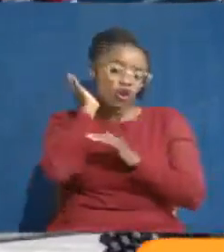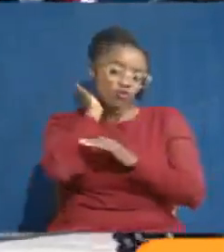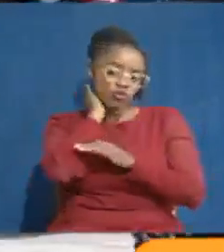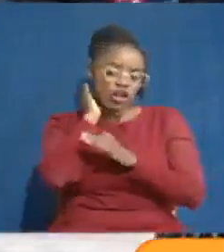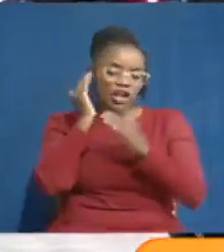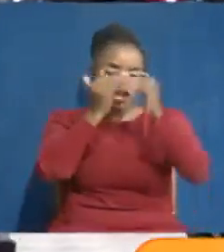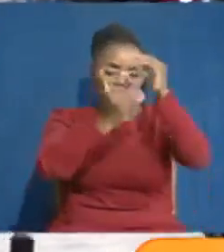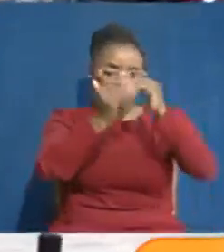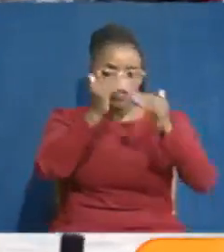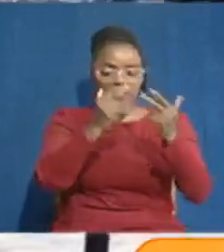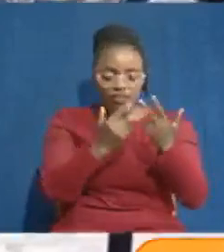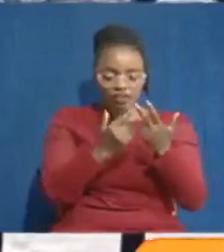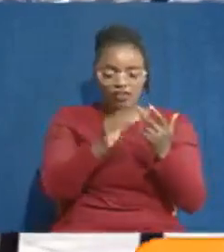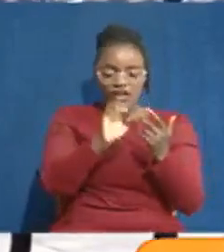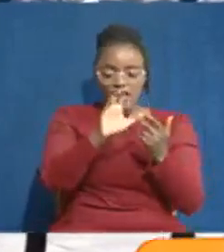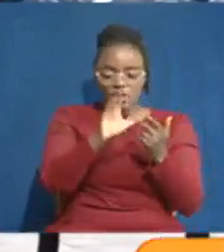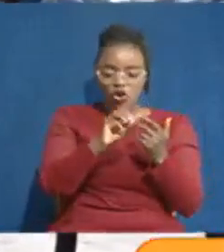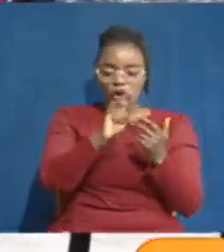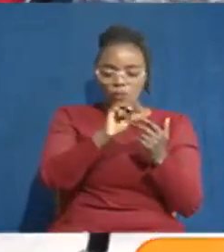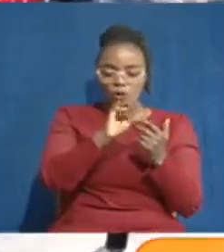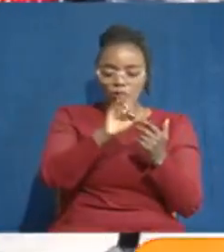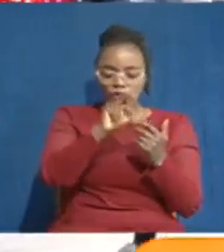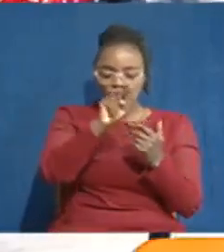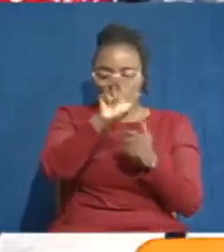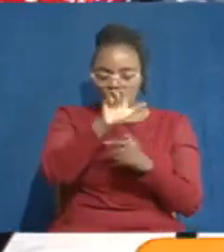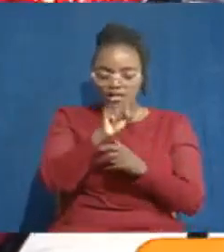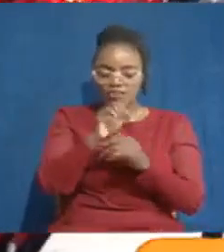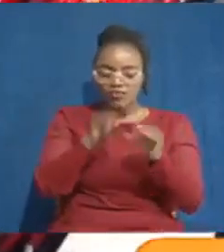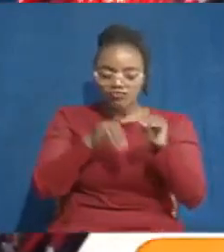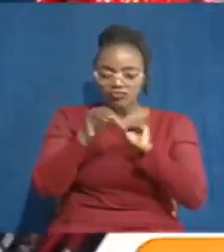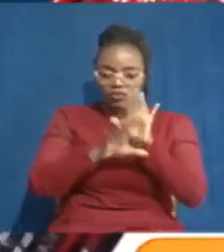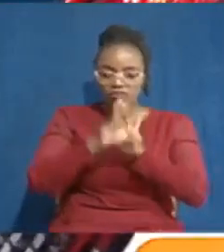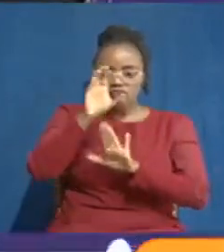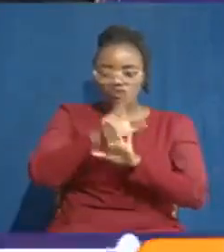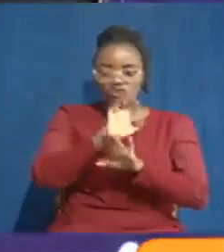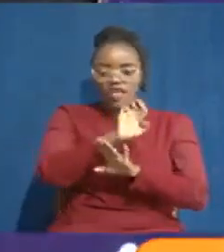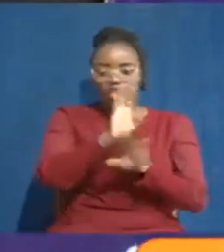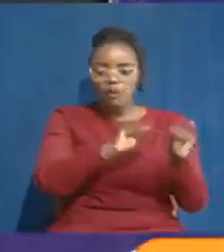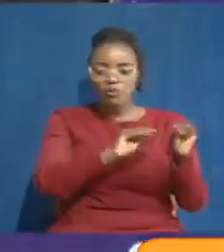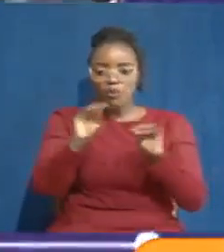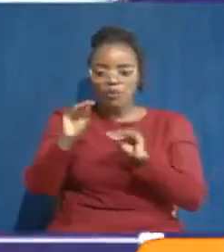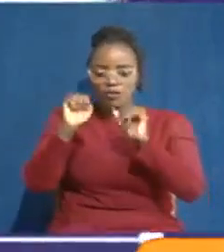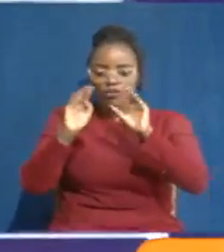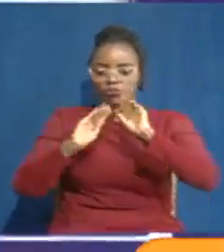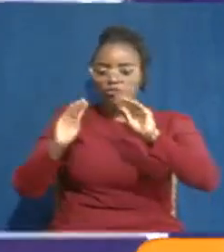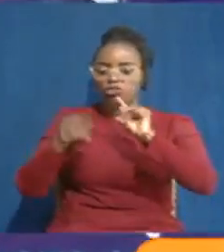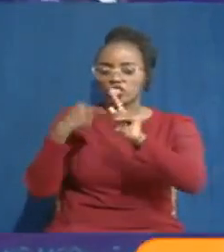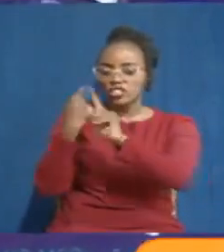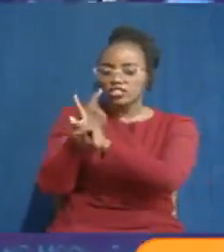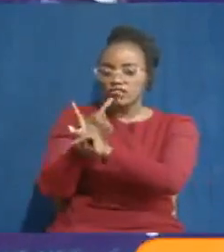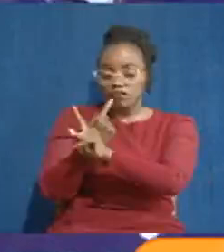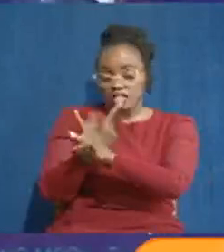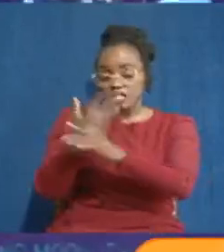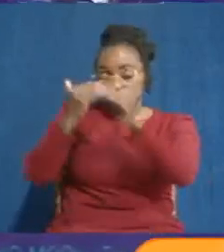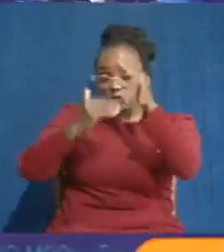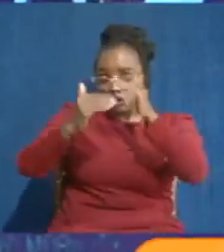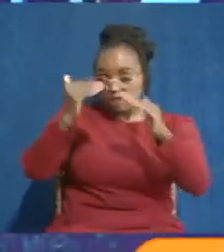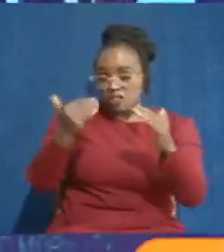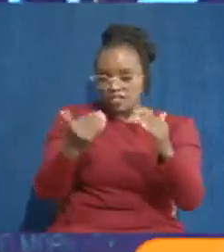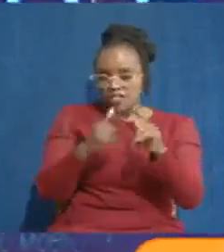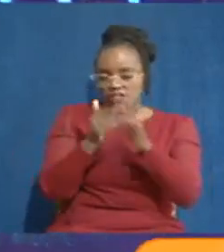University, Ecomobilus is now helping develop a curriculum for e-mobility to be taught in institutions, and the venture